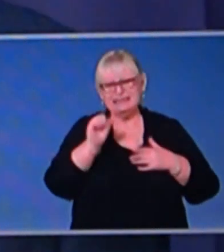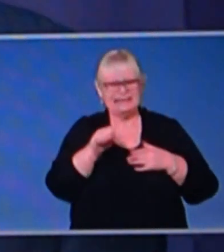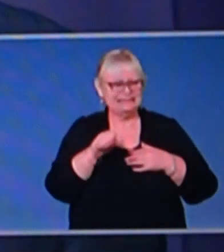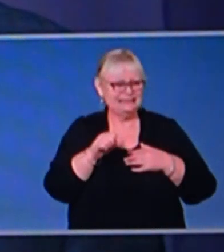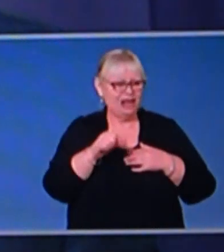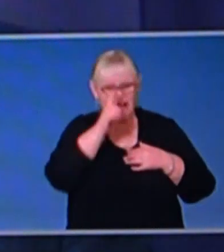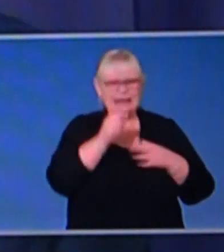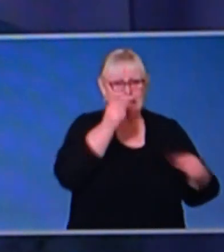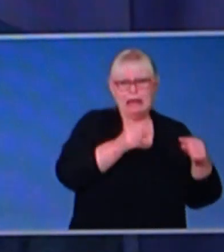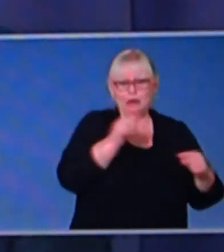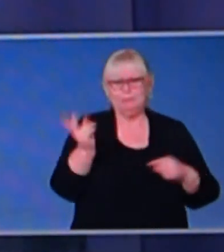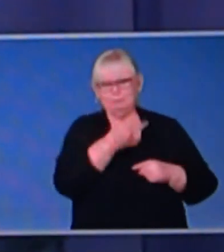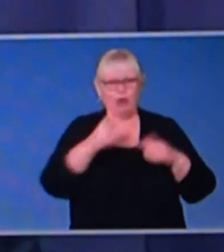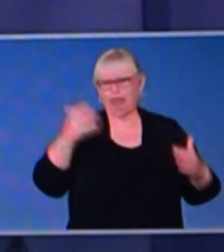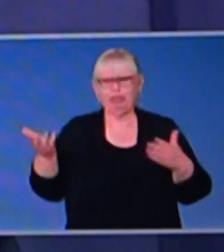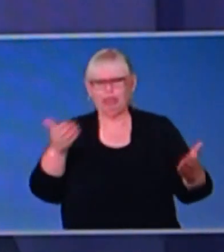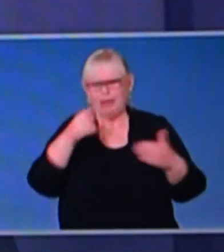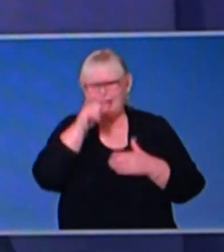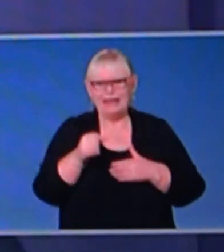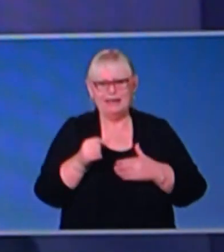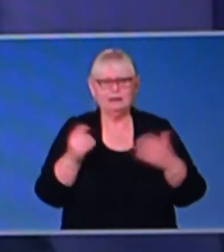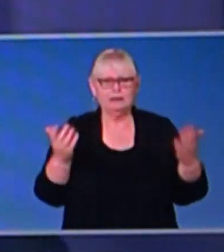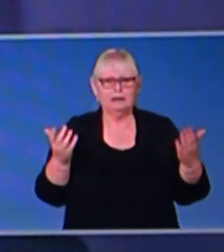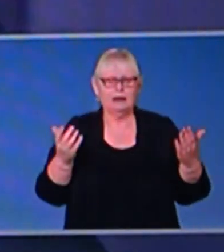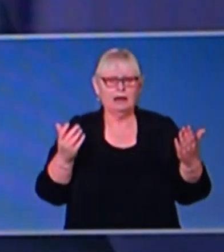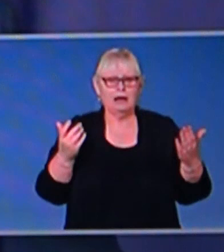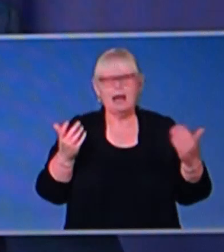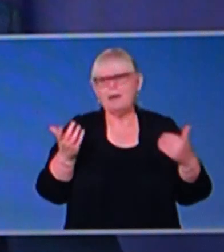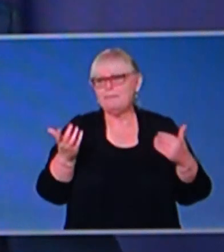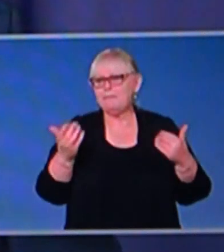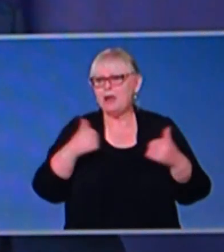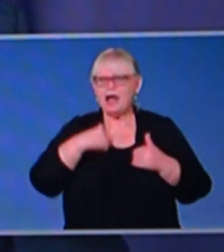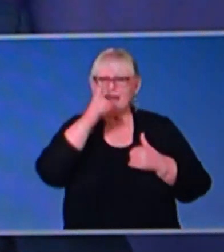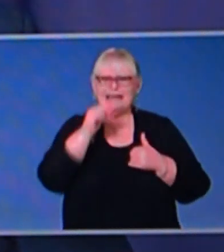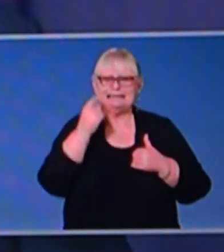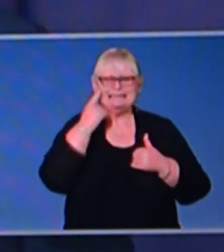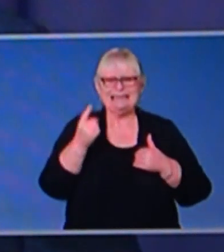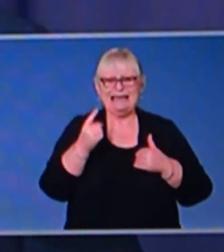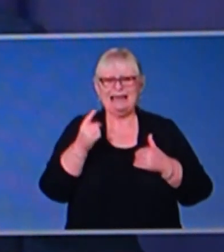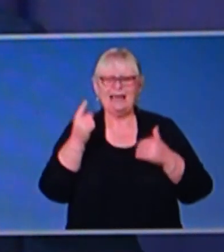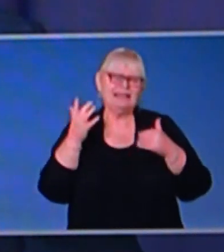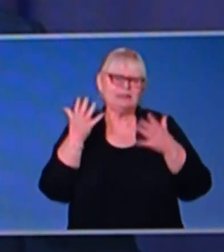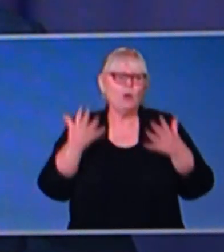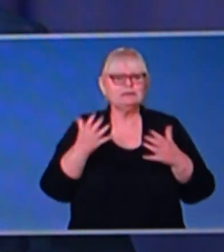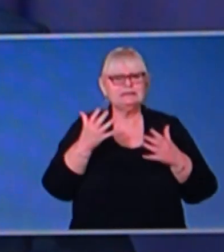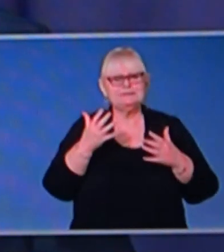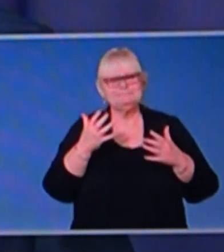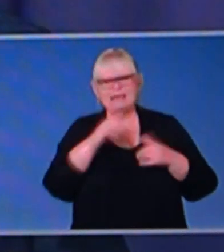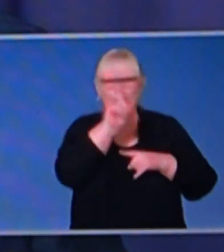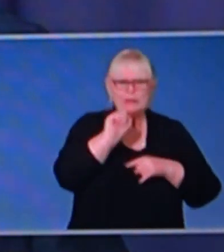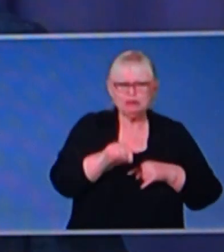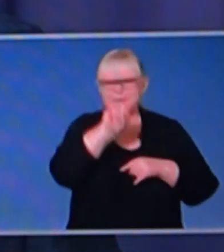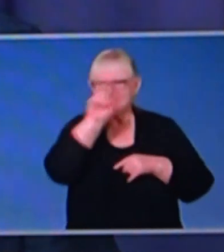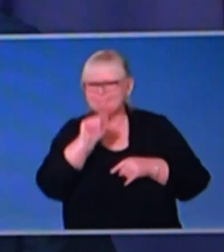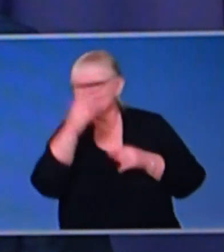both sides of the argument. So that's not surprising in what we're dealing with. There are a lot of uncertainties in this area, but the